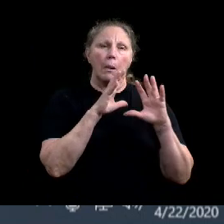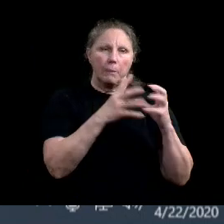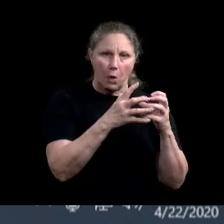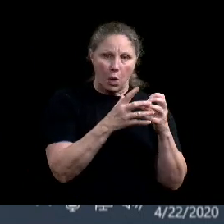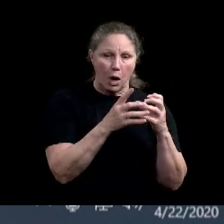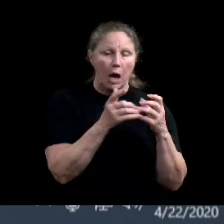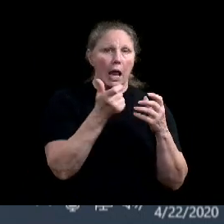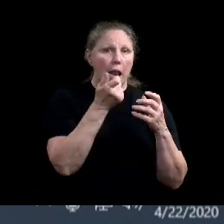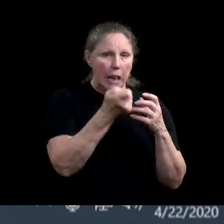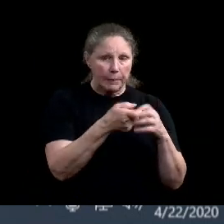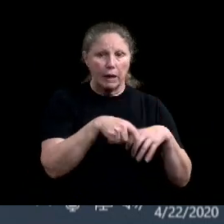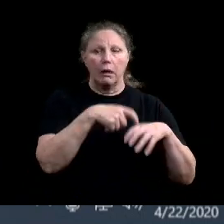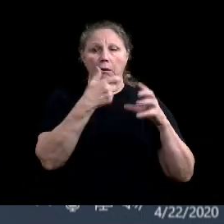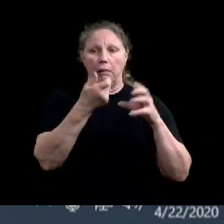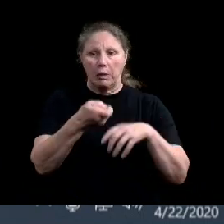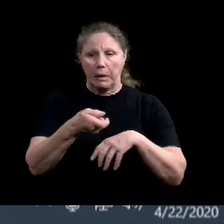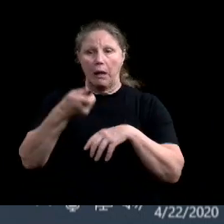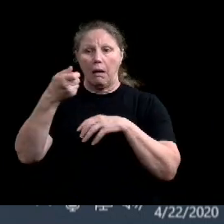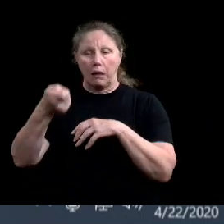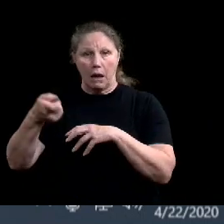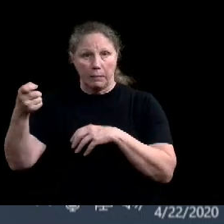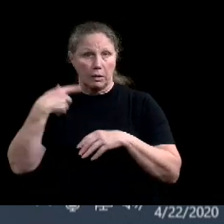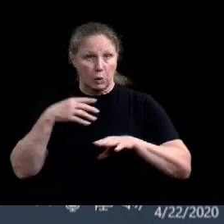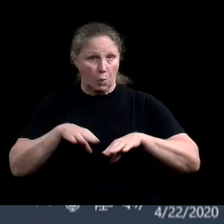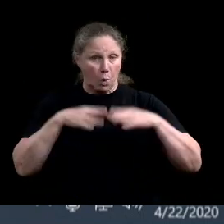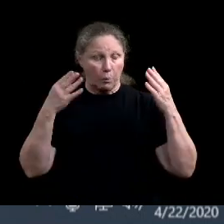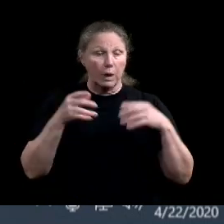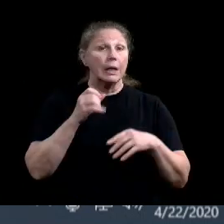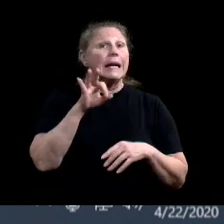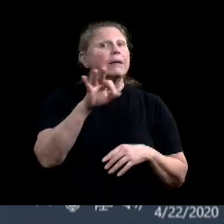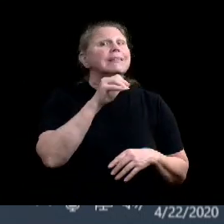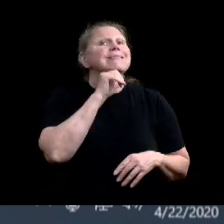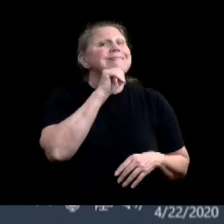not very careful, we will risk a resurgence of the